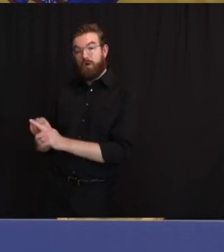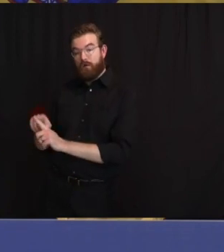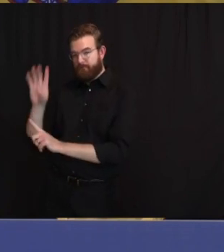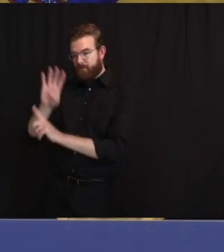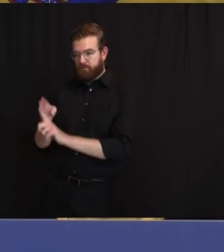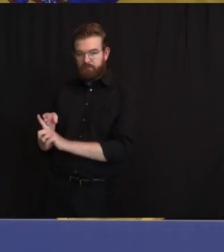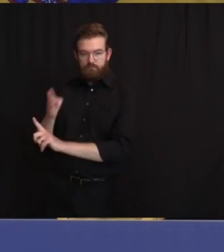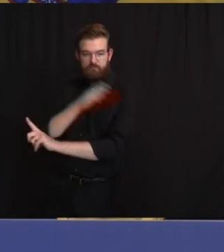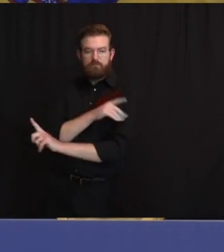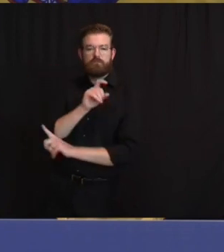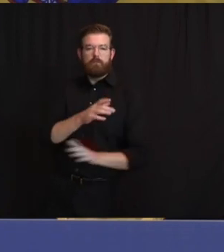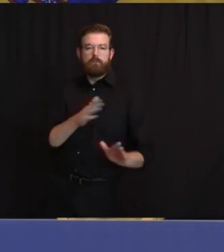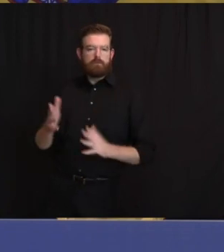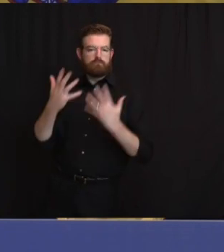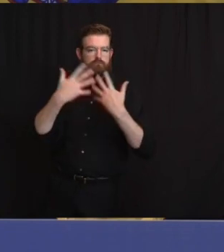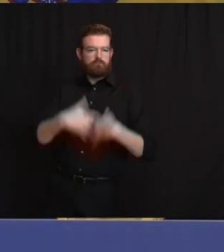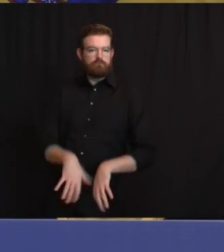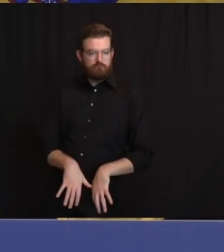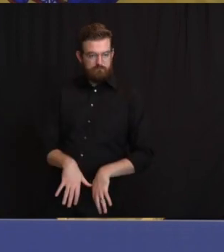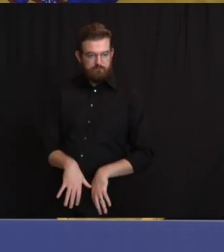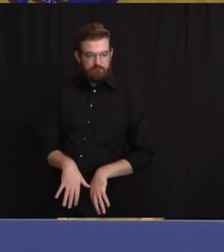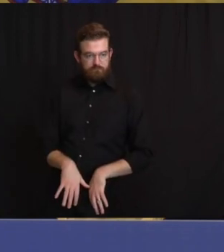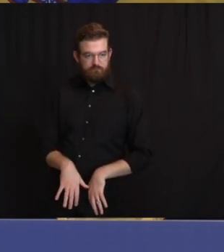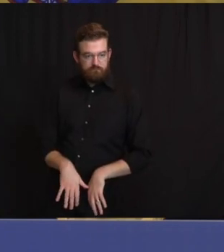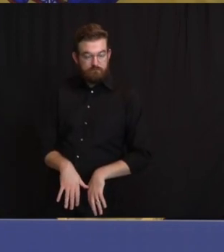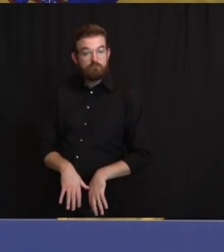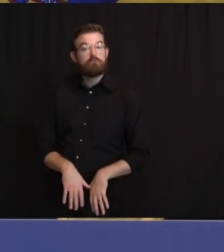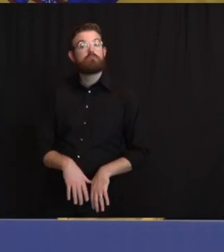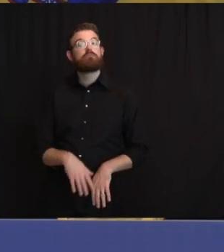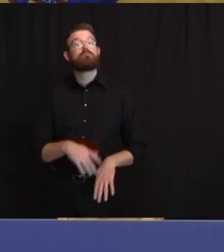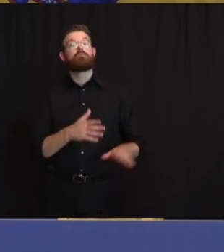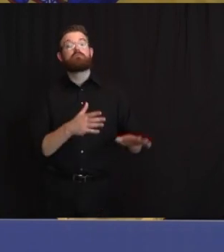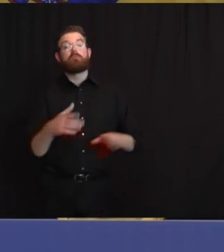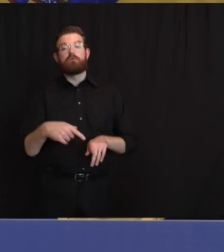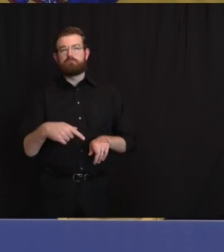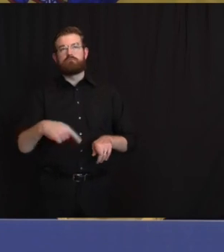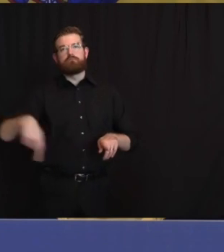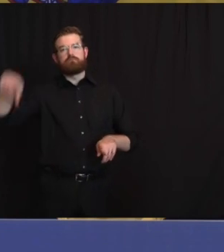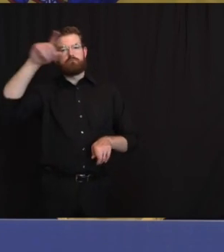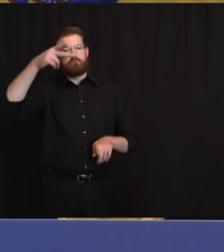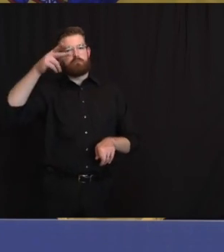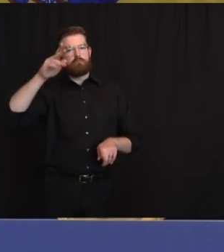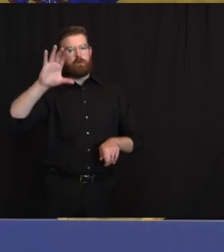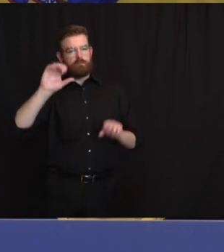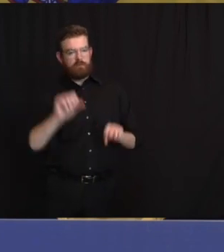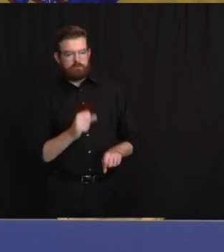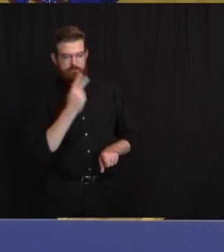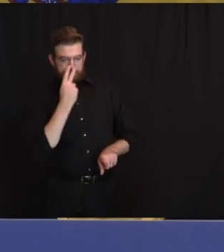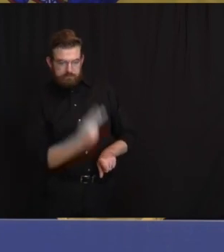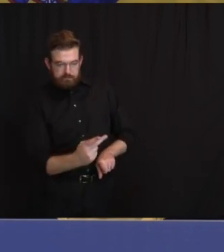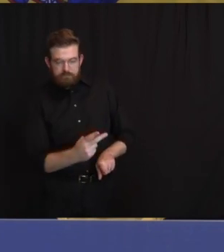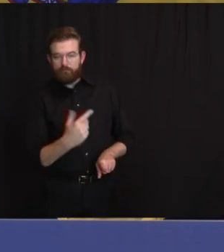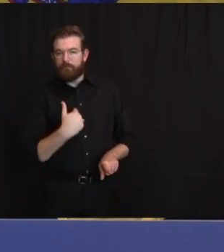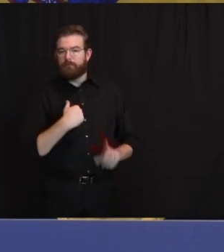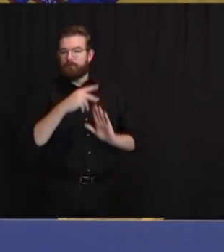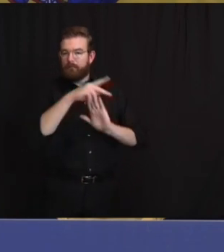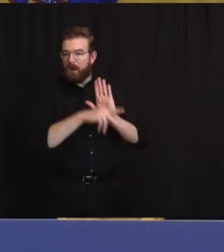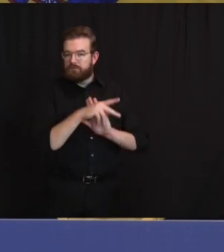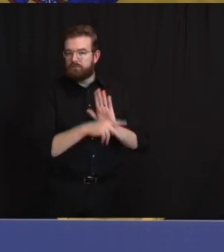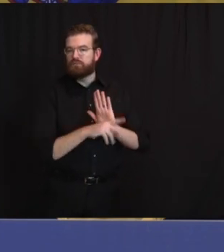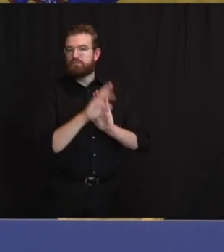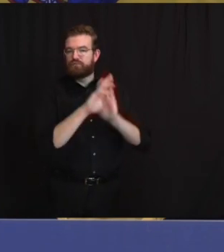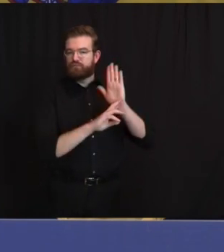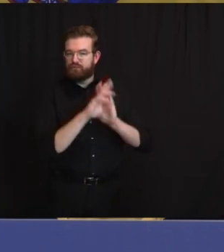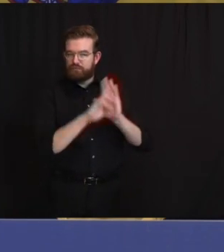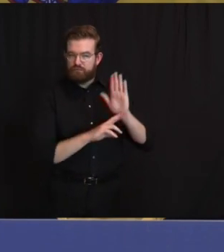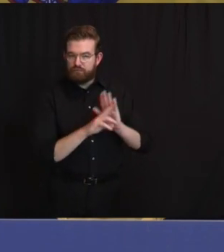public. And so we've laid out strongly held principles and parameters. It's up to the districts now to come back to